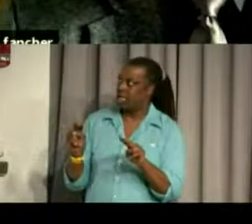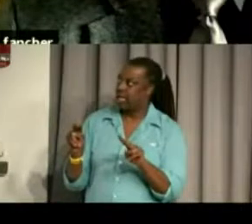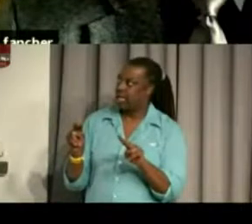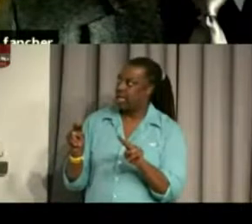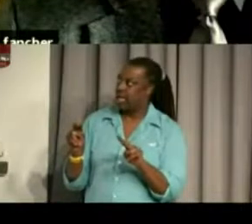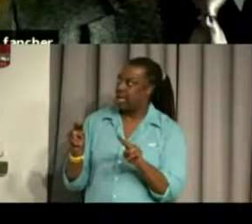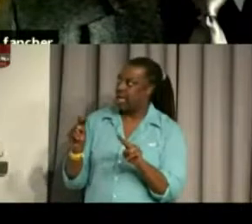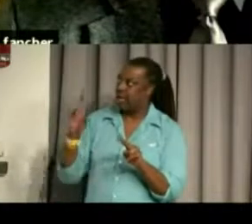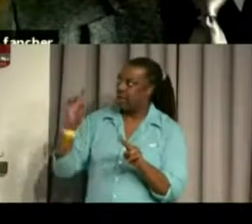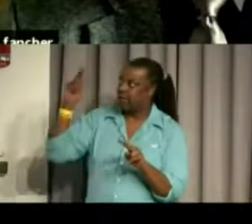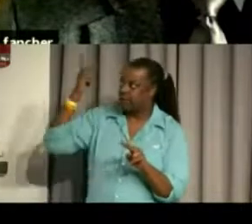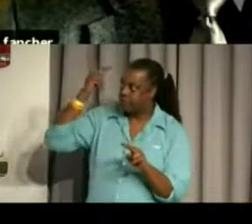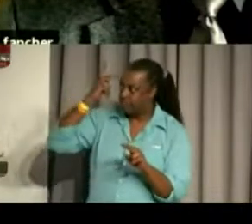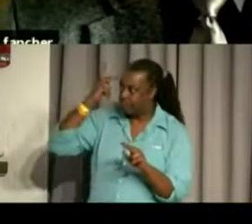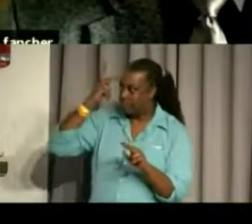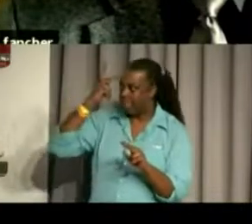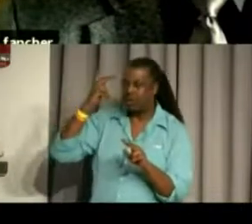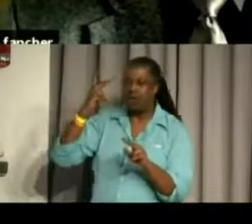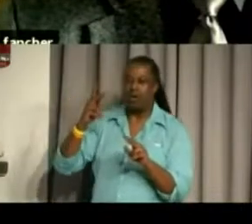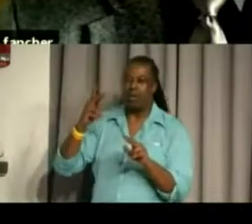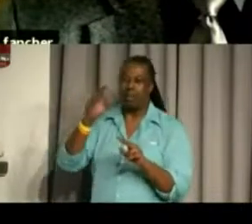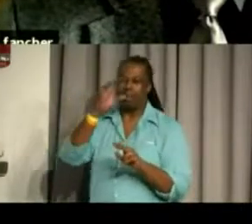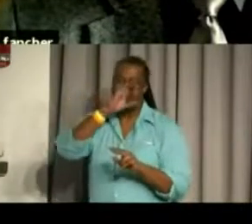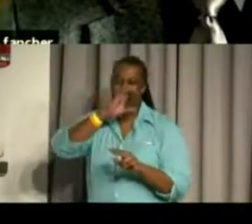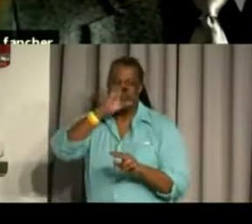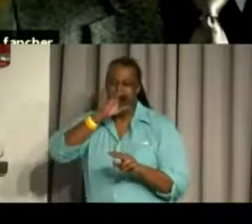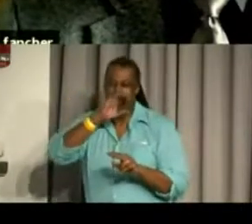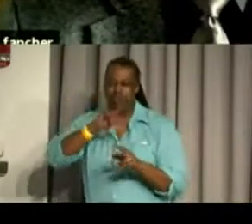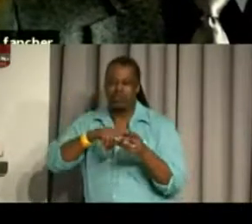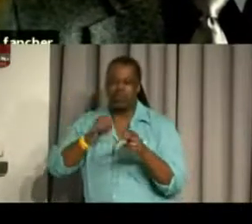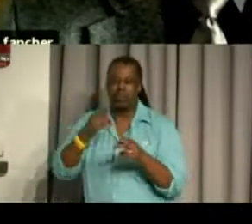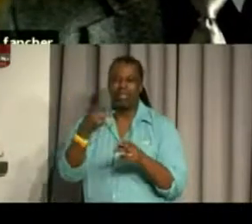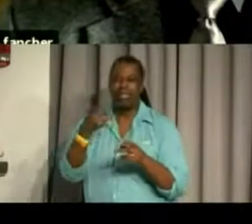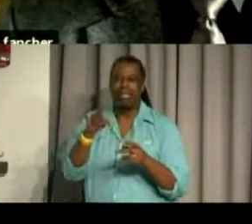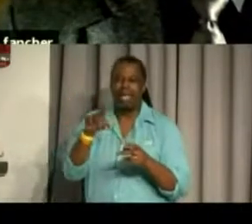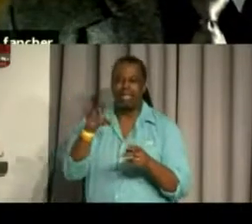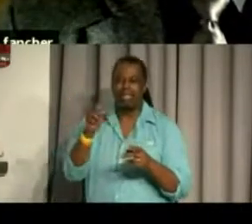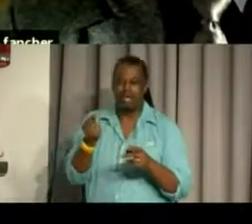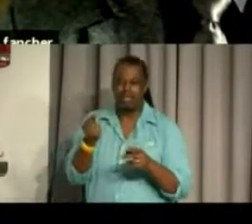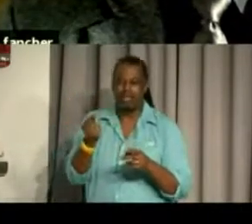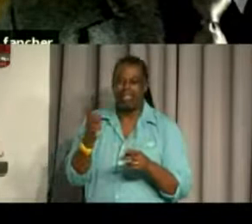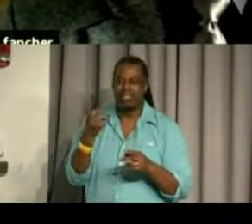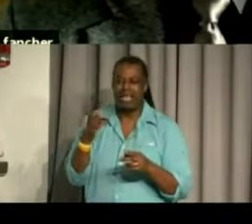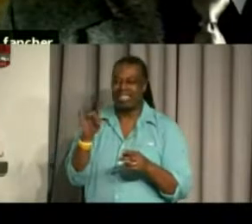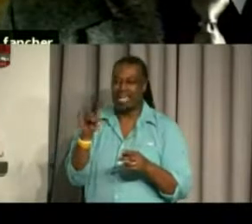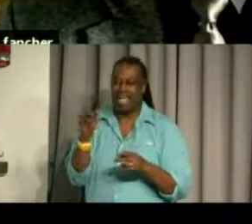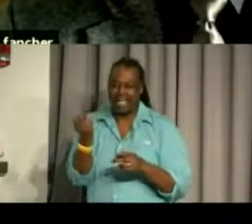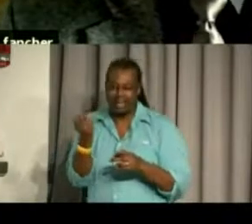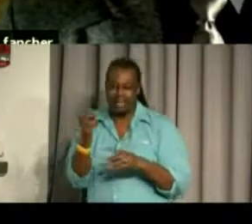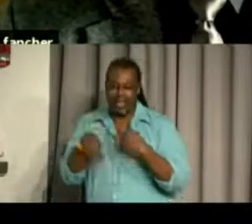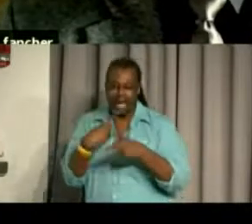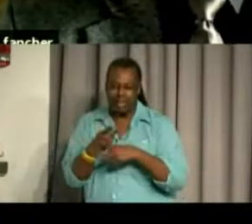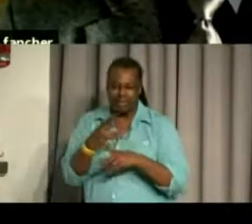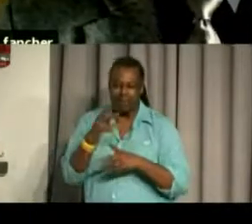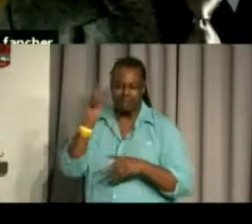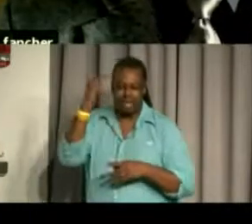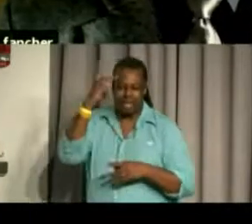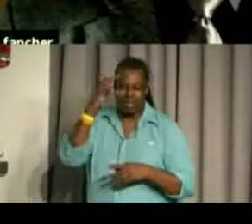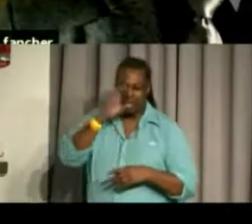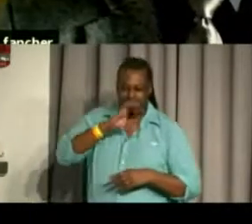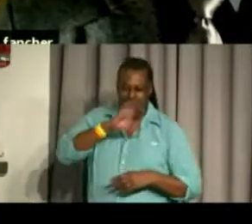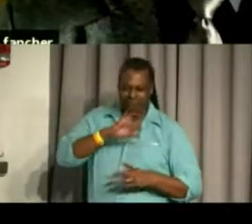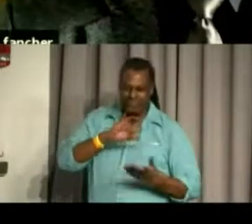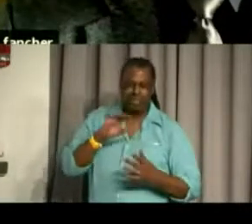the political caricatures from like the late 1800s, from the 1870s and 1880s. And it was the same type